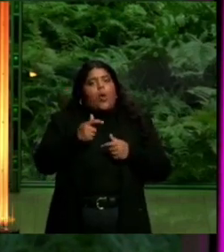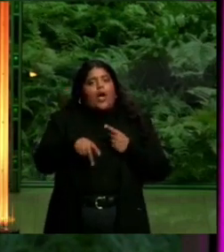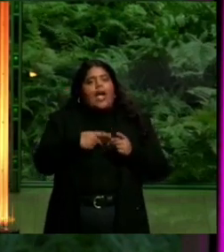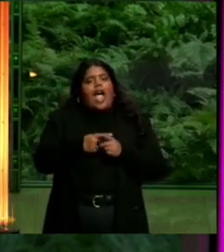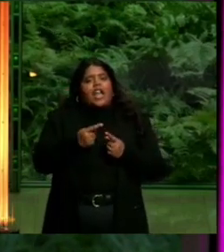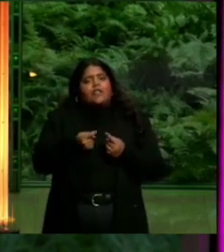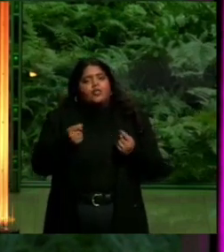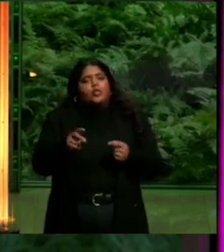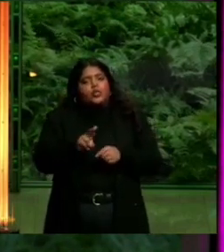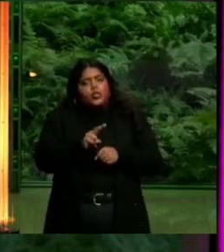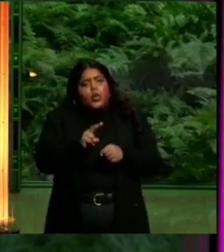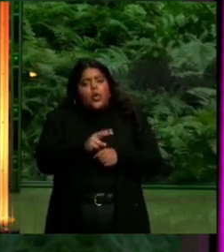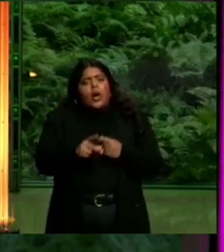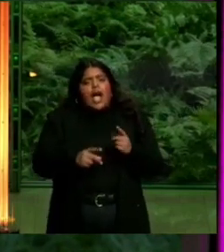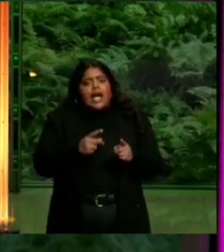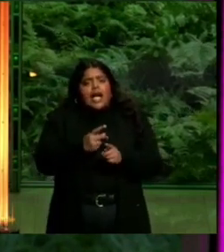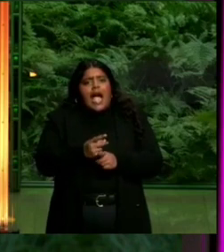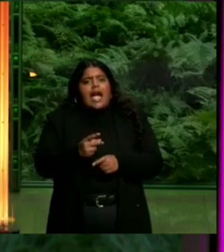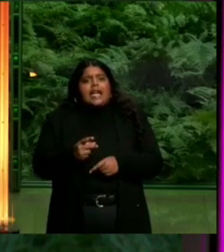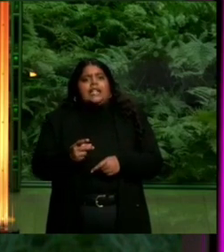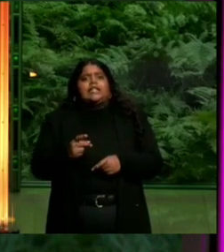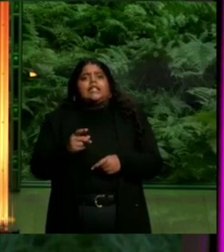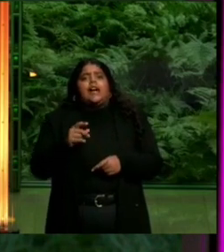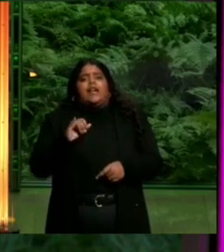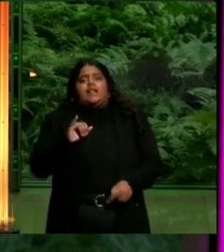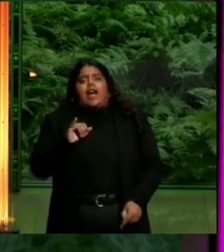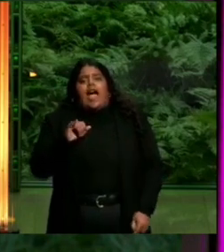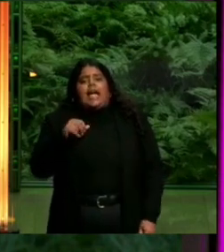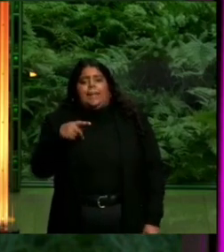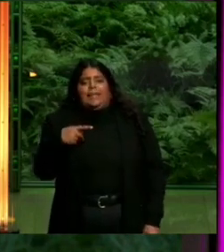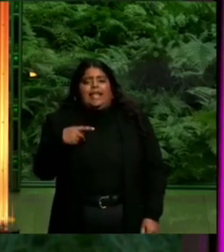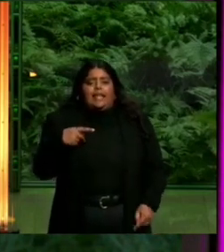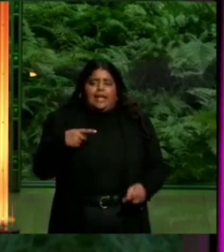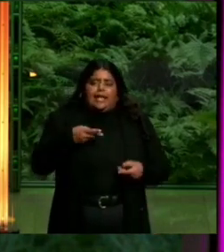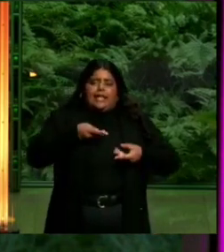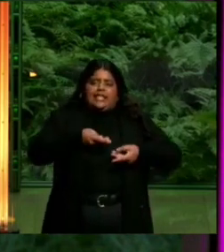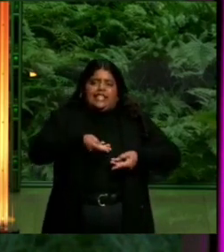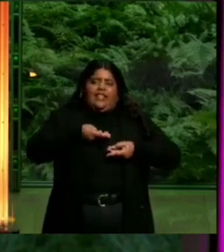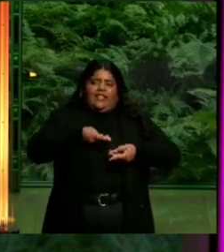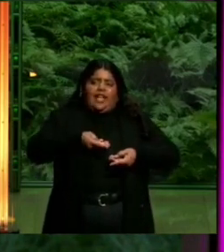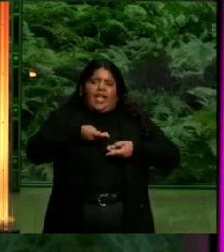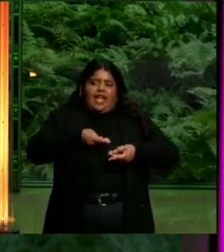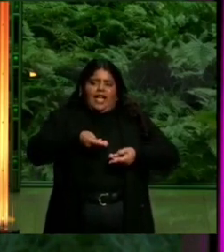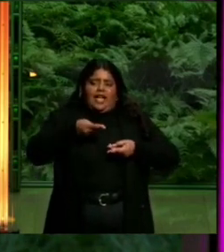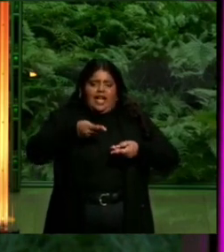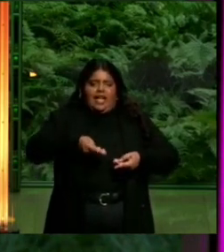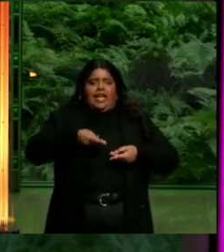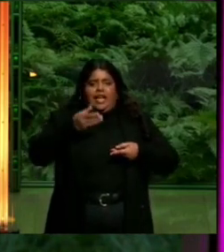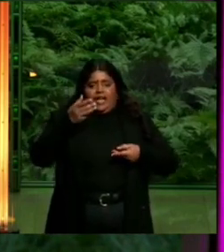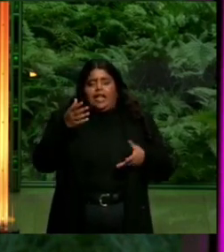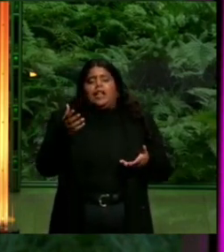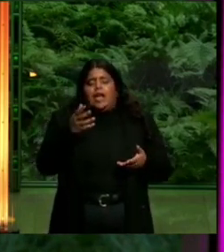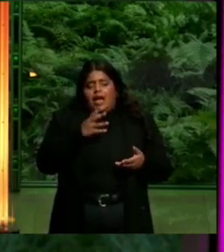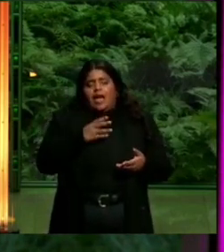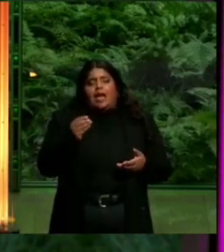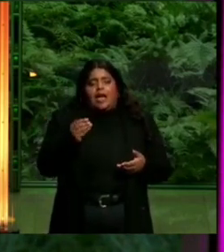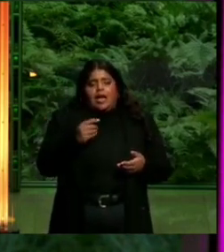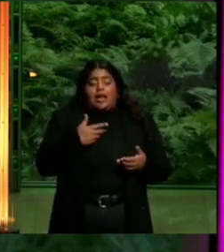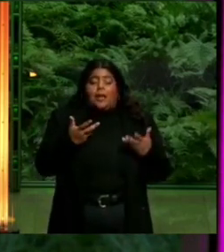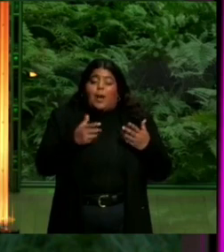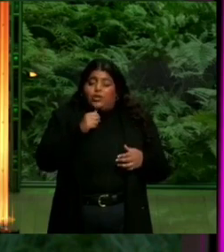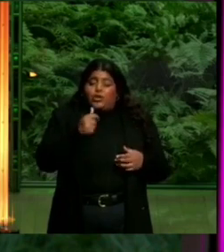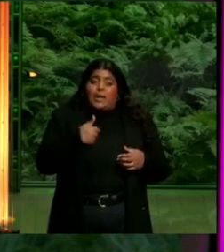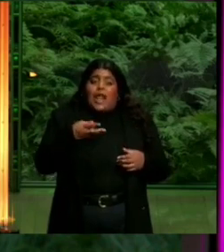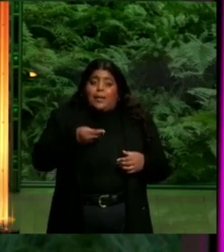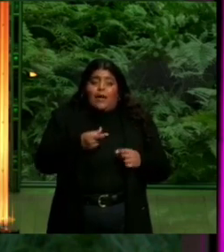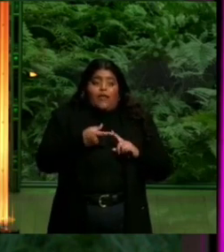IP is being fed into those is absolutely important. And I've always, and I probably shouldn't, but I pay for